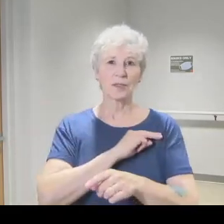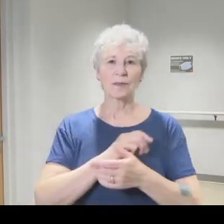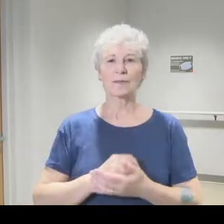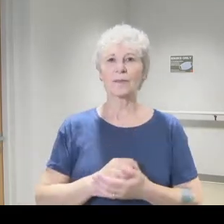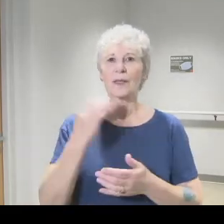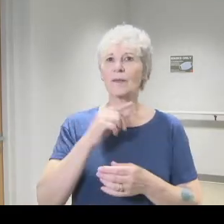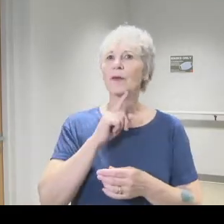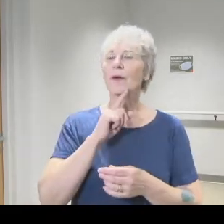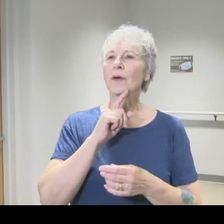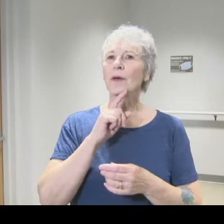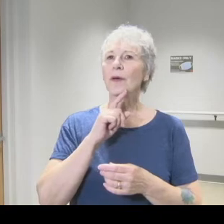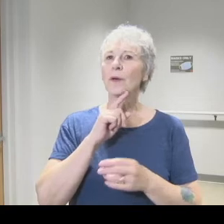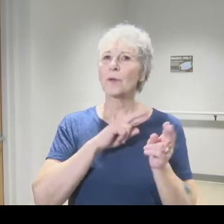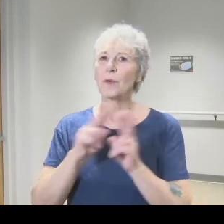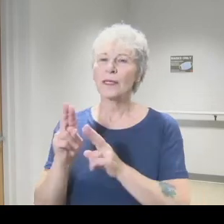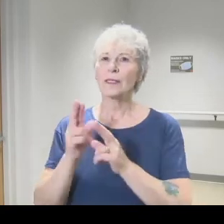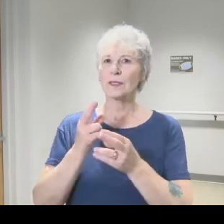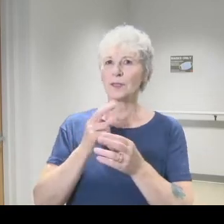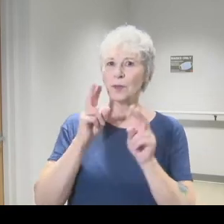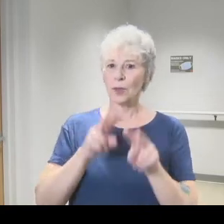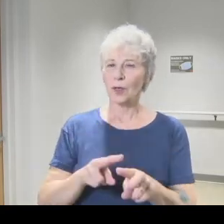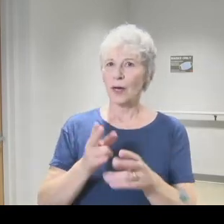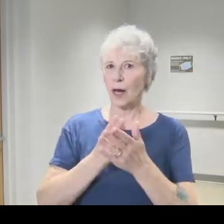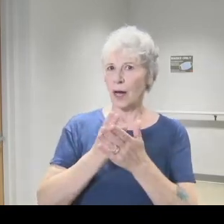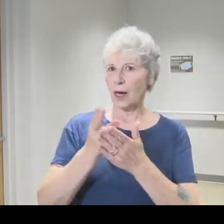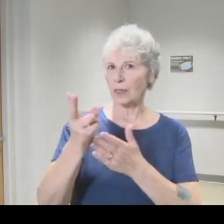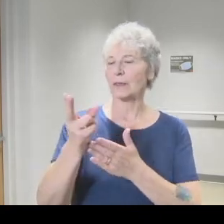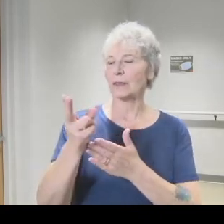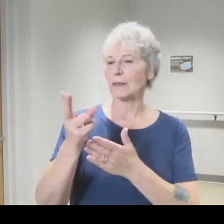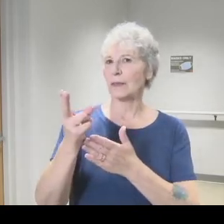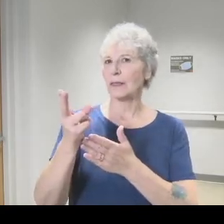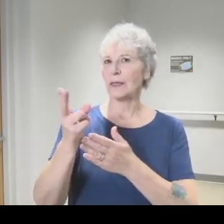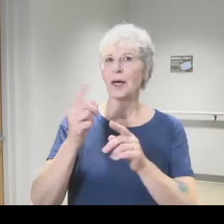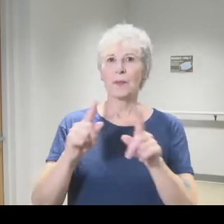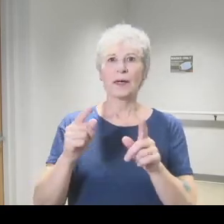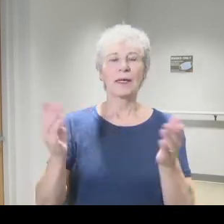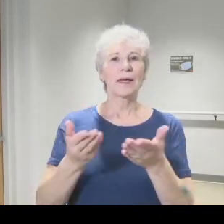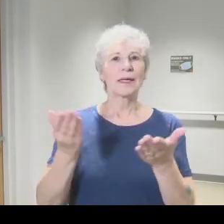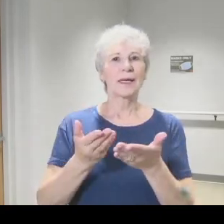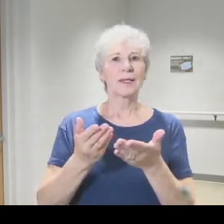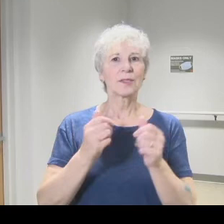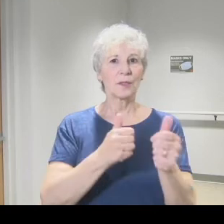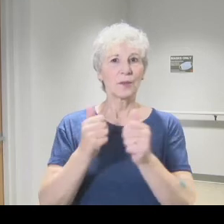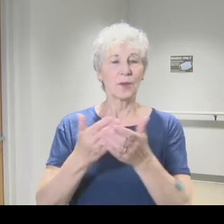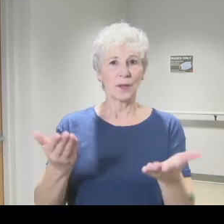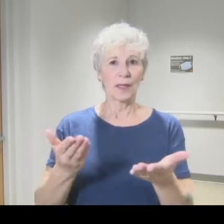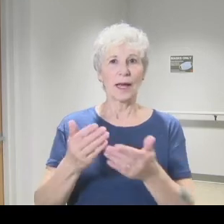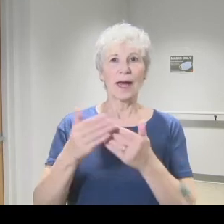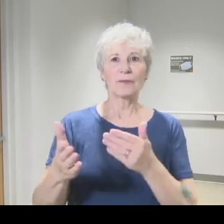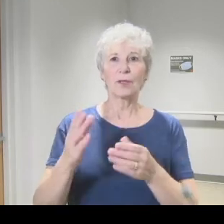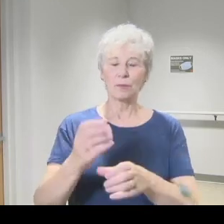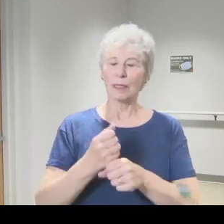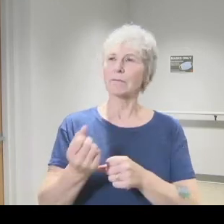I believe this call is plain as day. Here's the cool thing, though. Once you grasp and accept this truth, I think